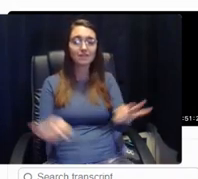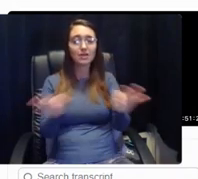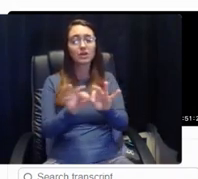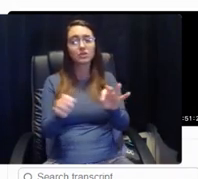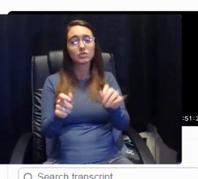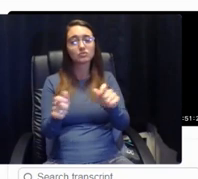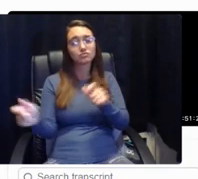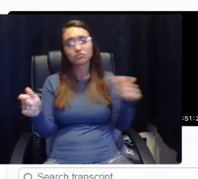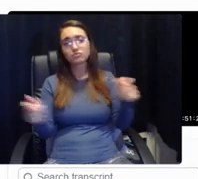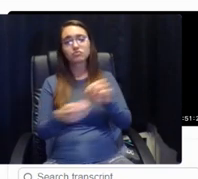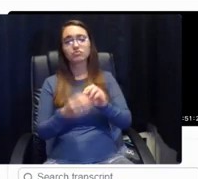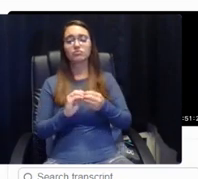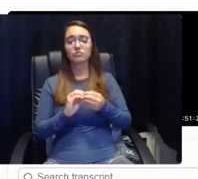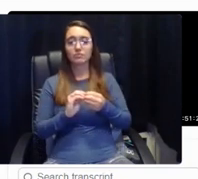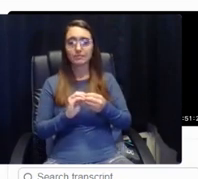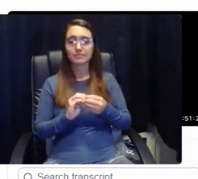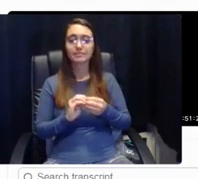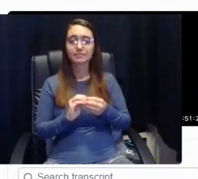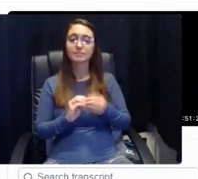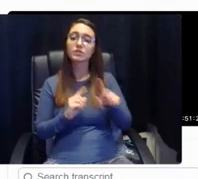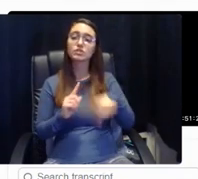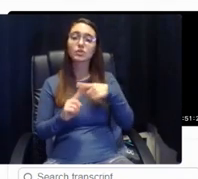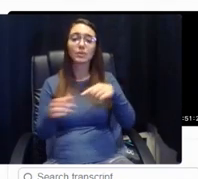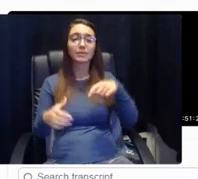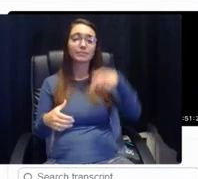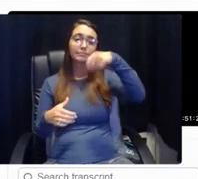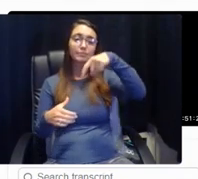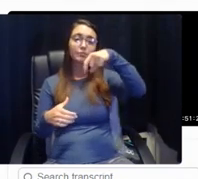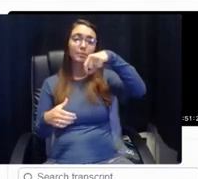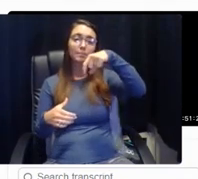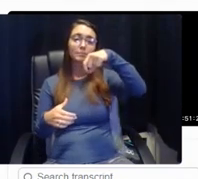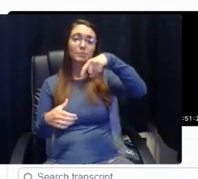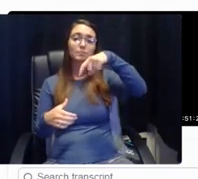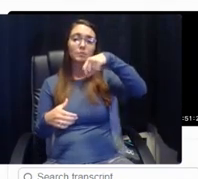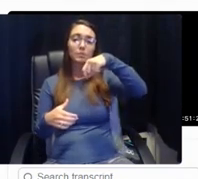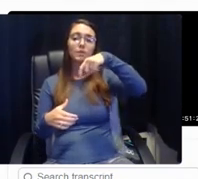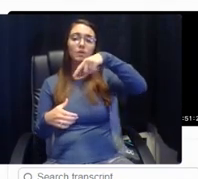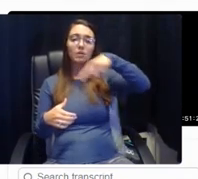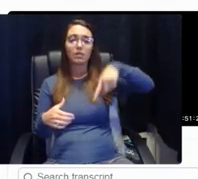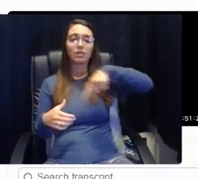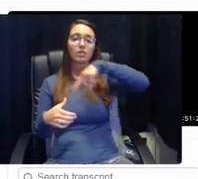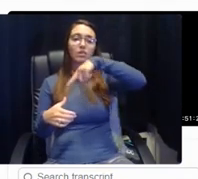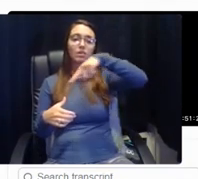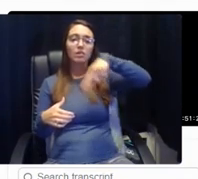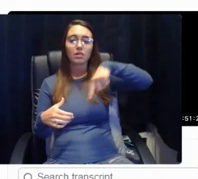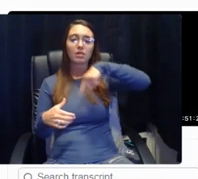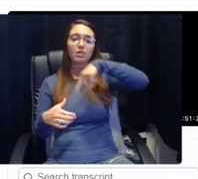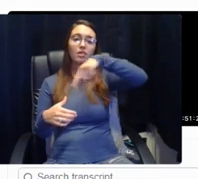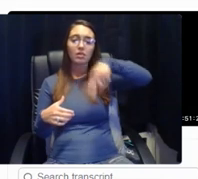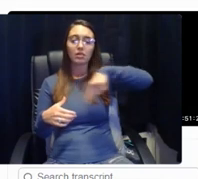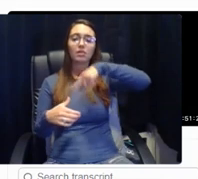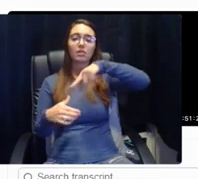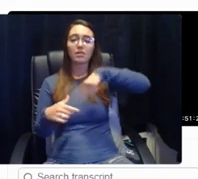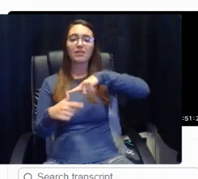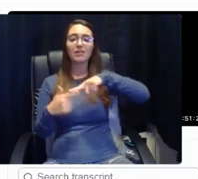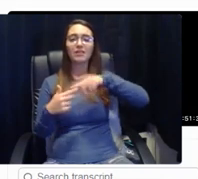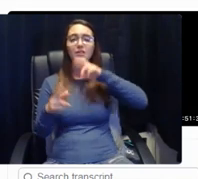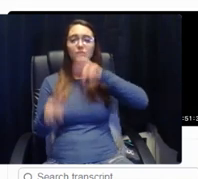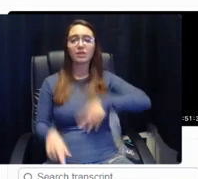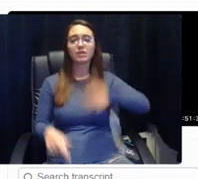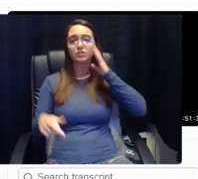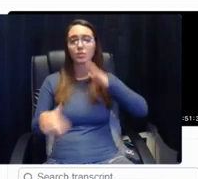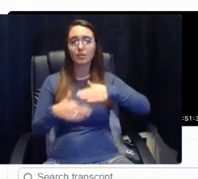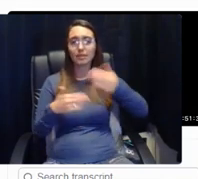big. So whenever you drop in, you make a stirring, magnetic stirring, and then the reaction will be